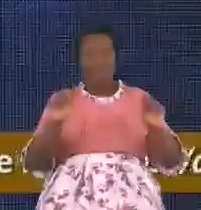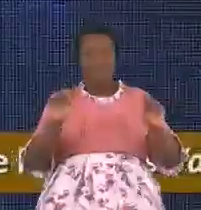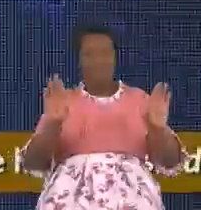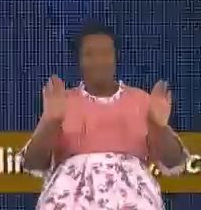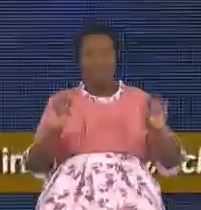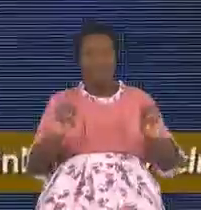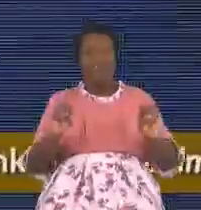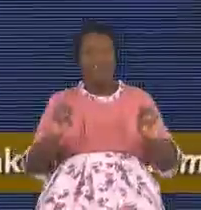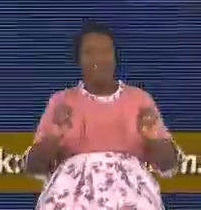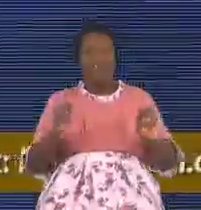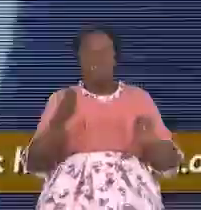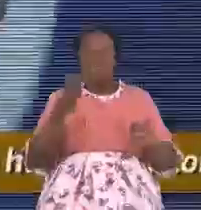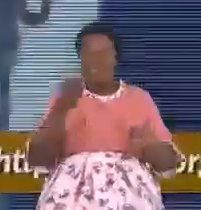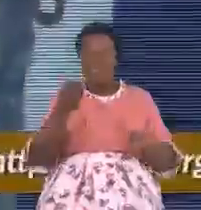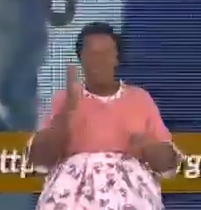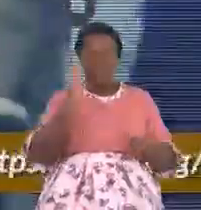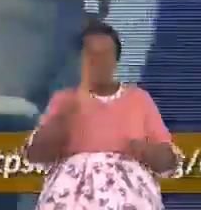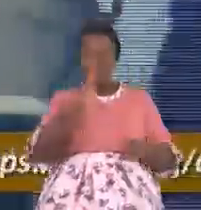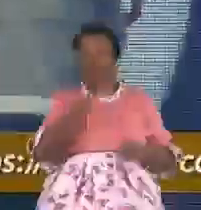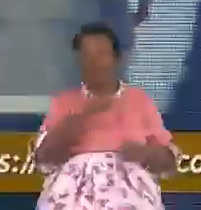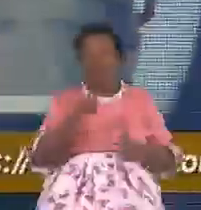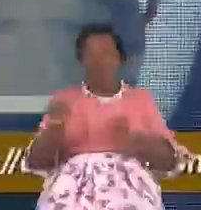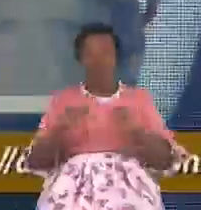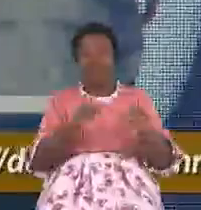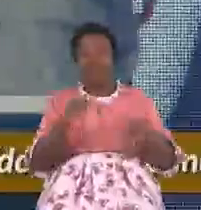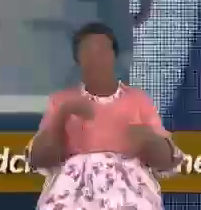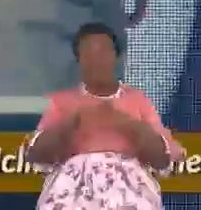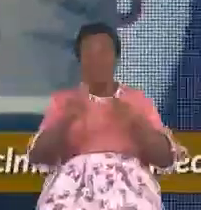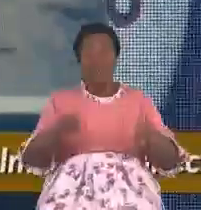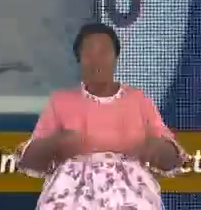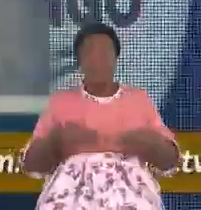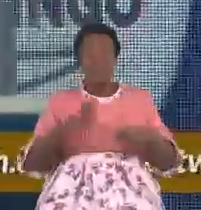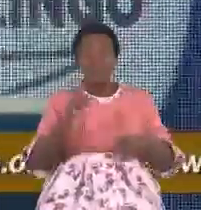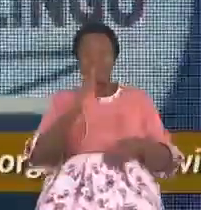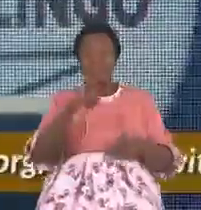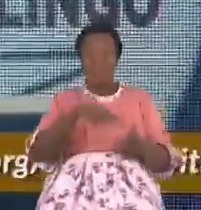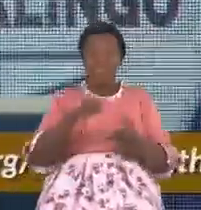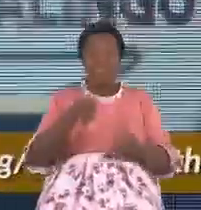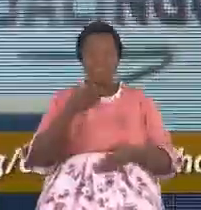where you are standing there shall be a performance